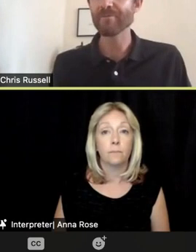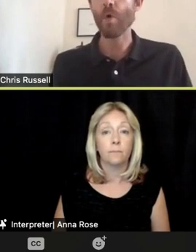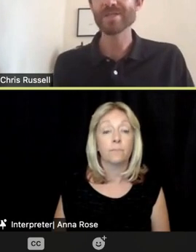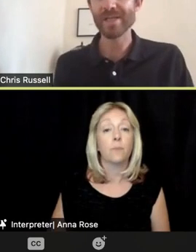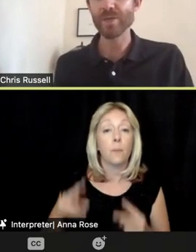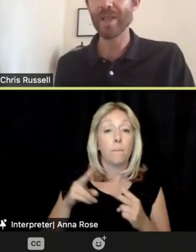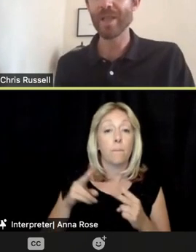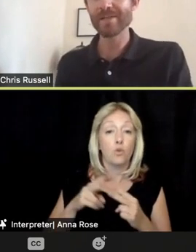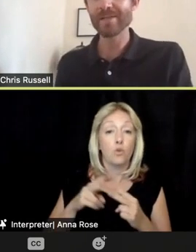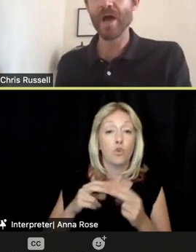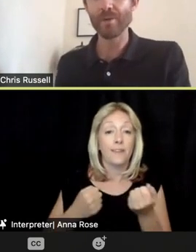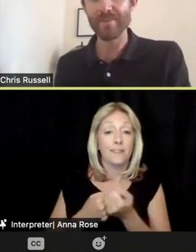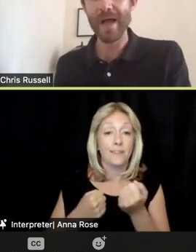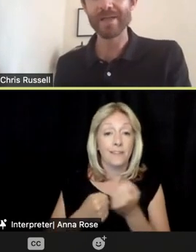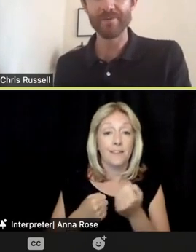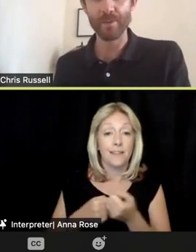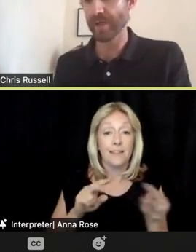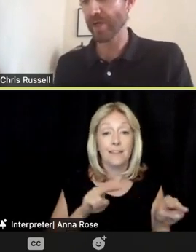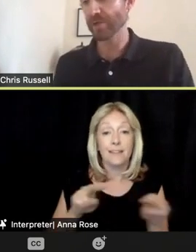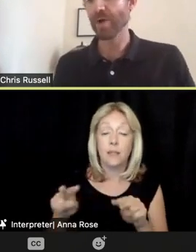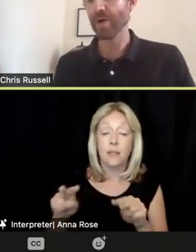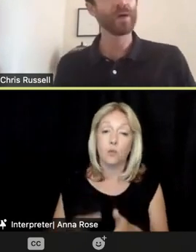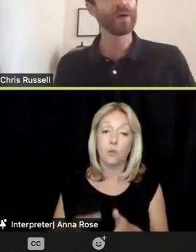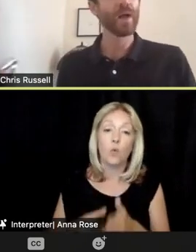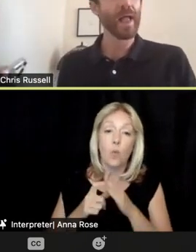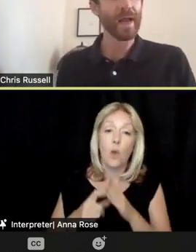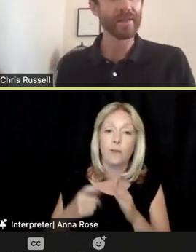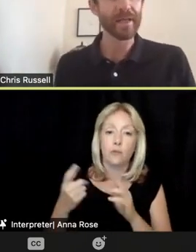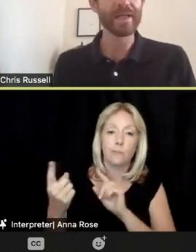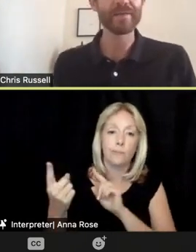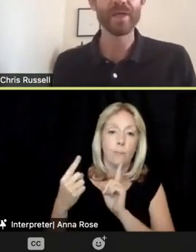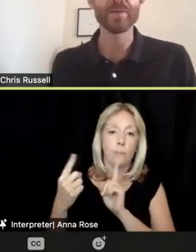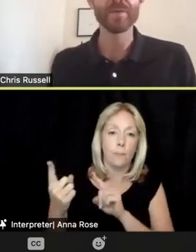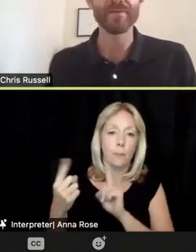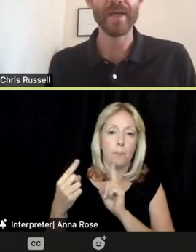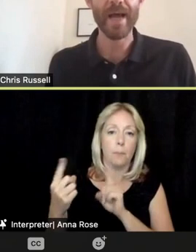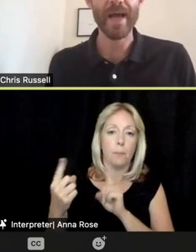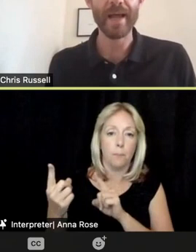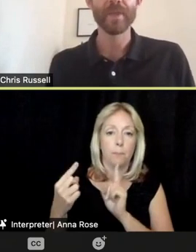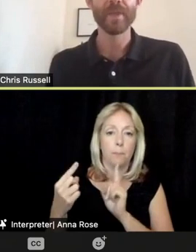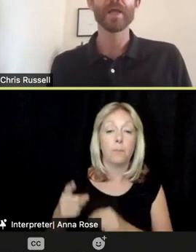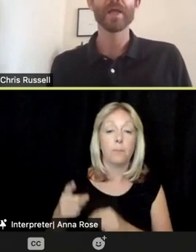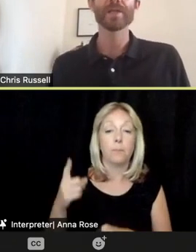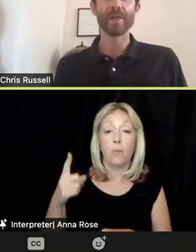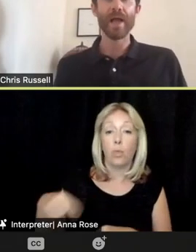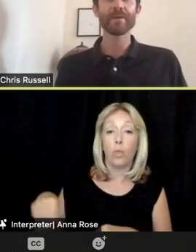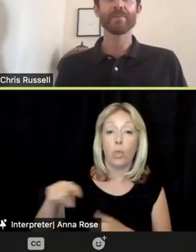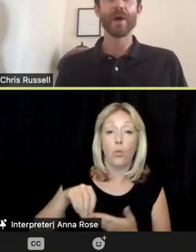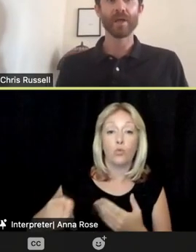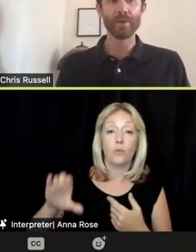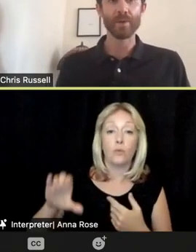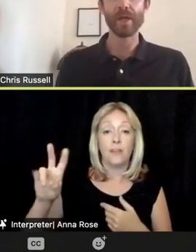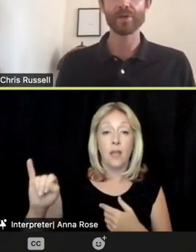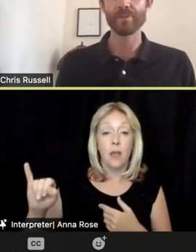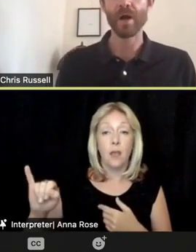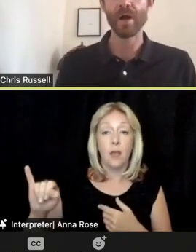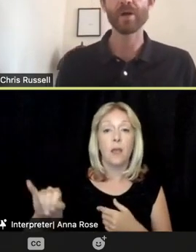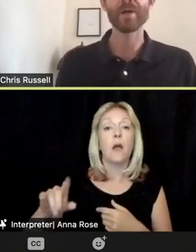Partner-assisted scanning, of course, is reliant on a responsive communication partner. And in the case of kids with CVI, it's reliant